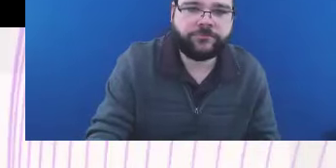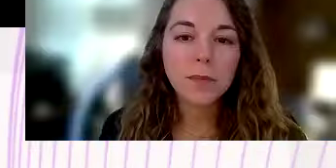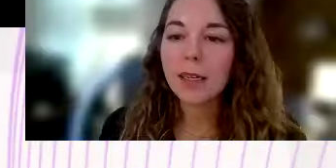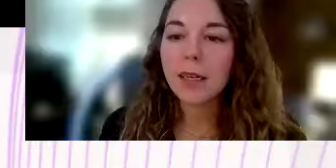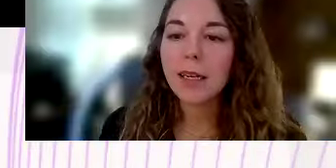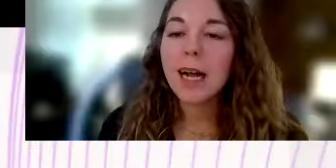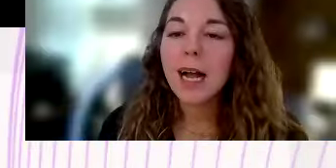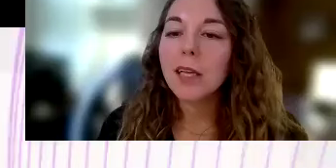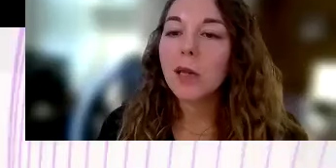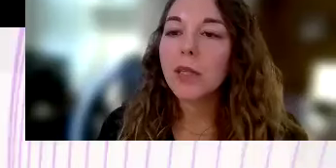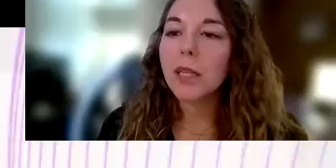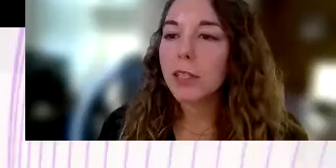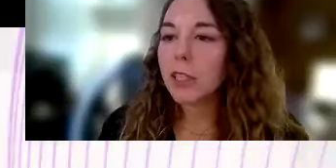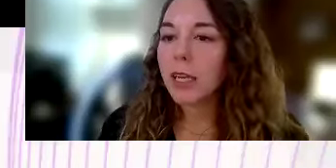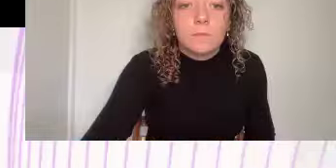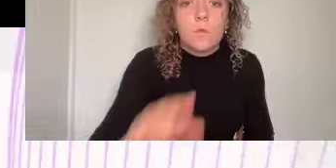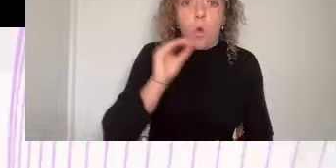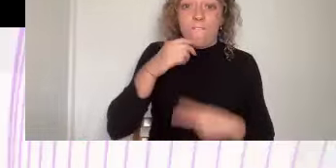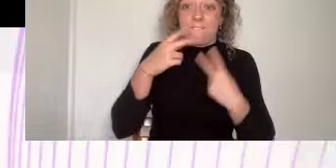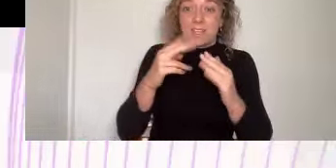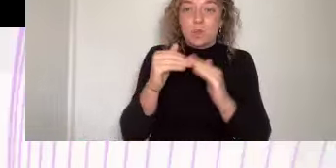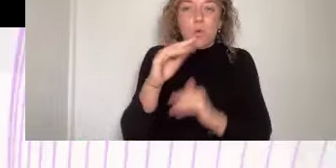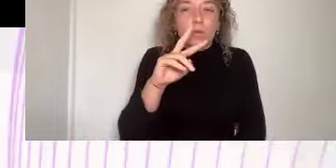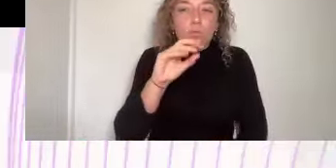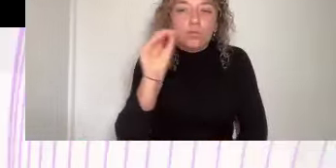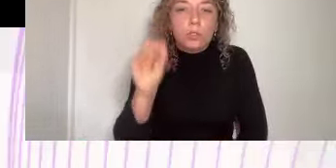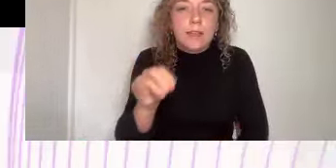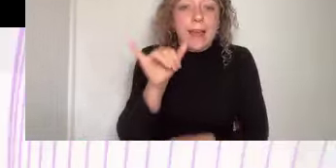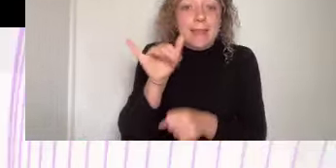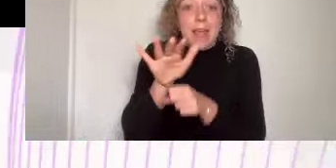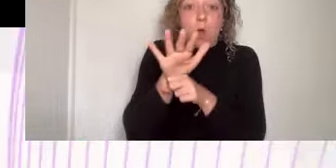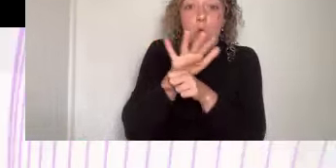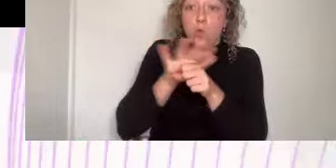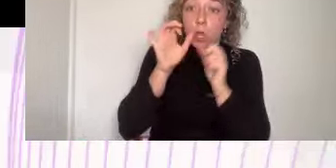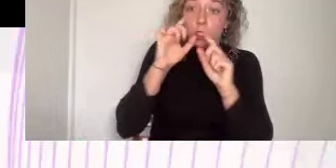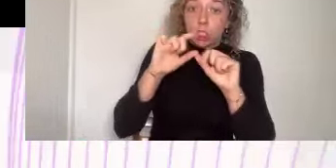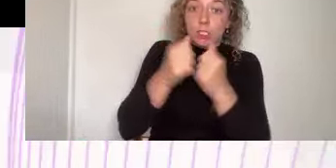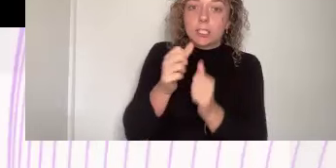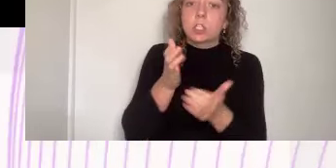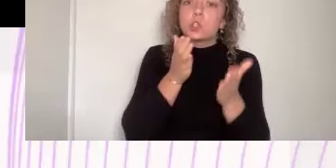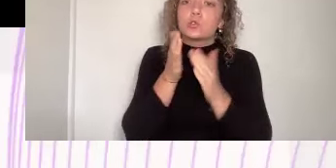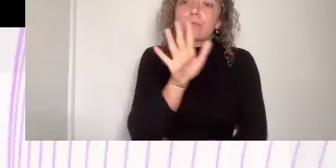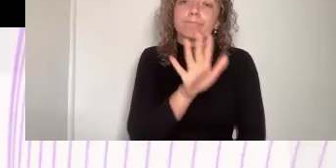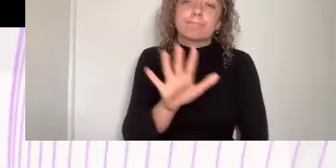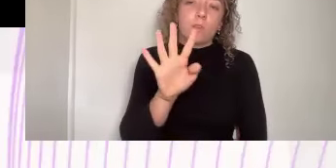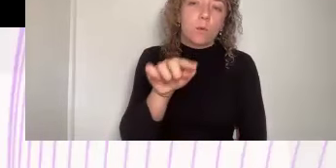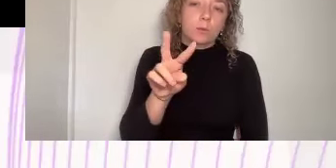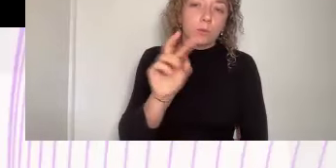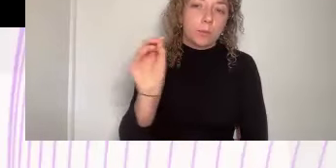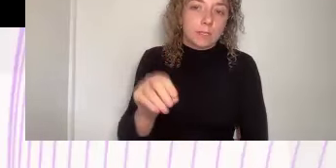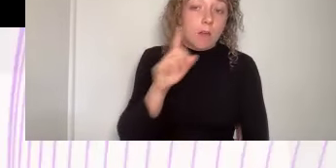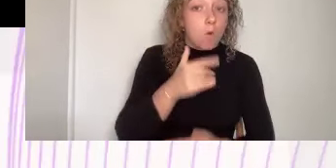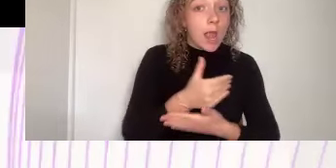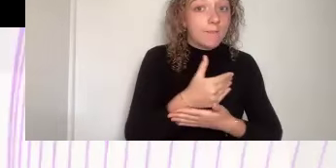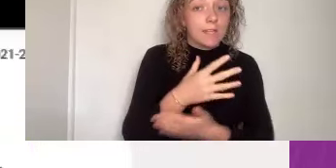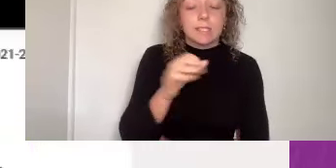just over 2%, and then local education agencies serving an estimated 4.2% of infants and toddlers